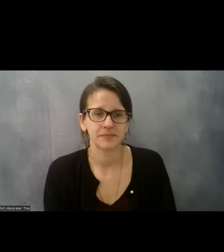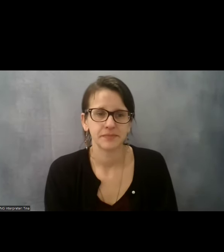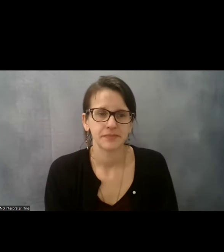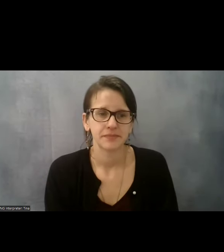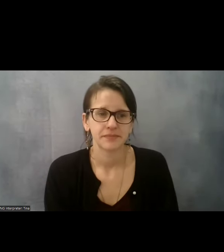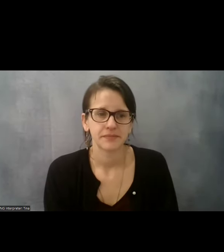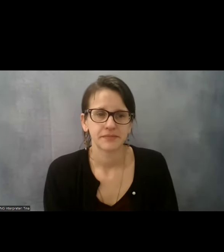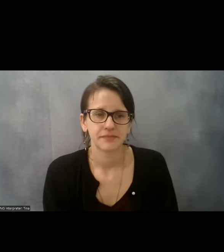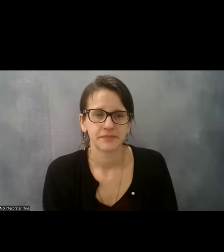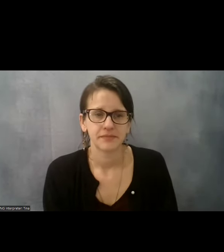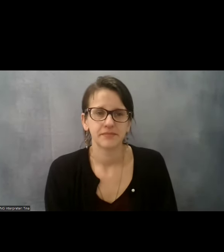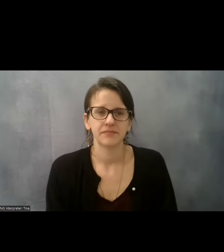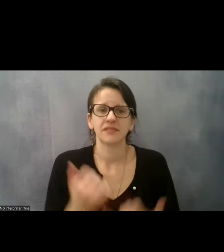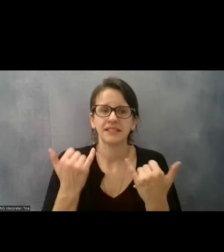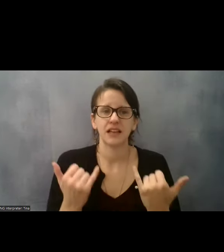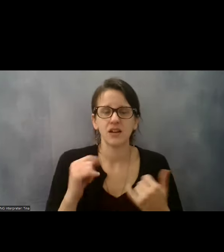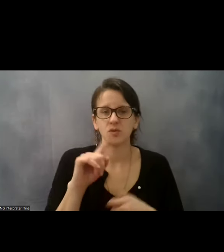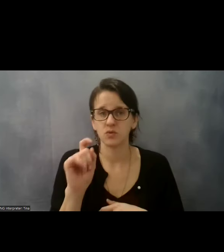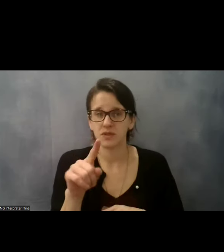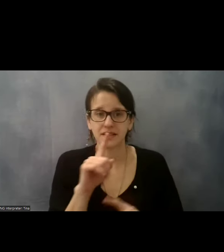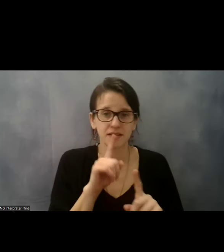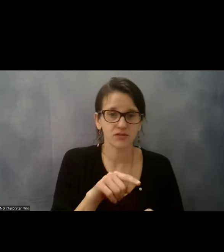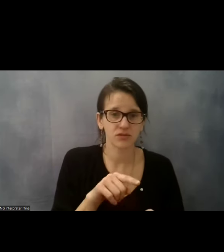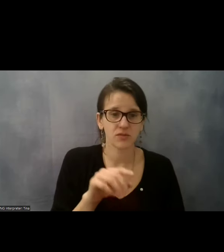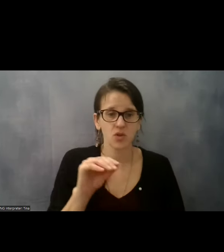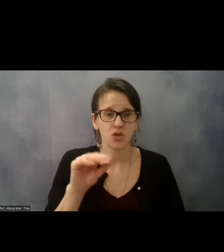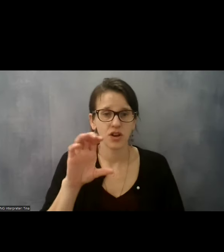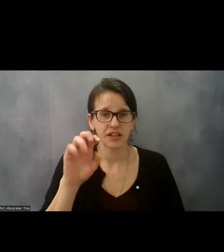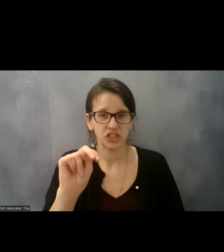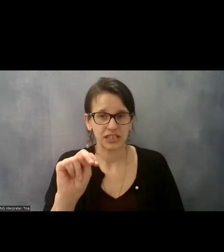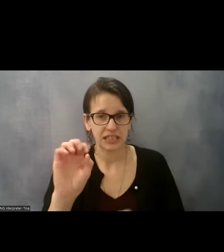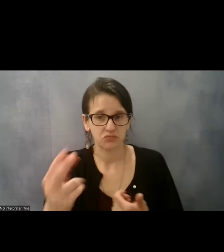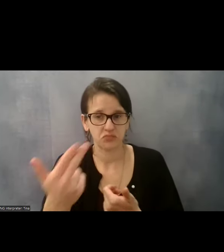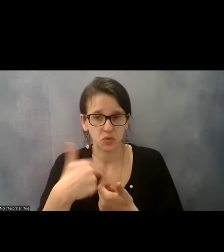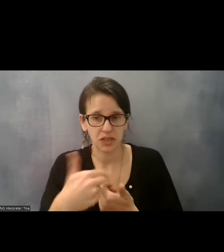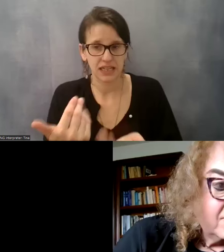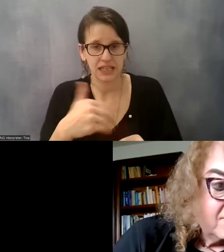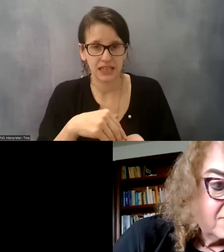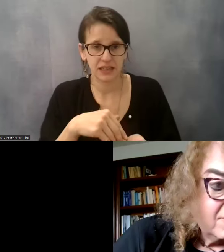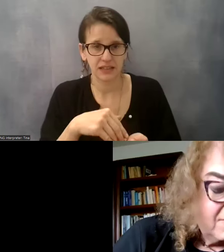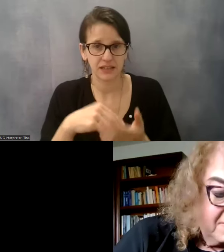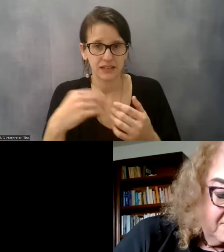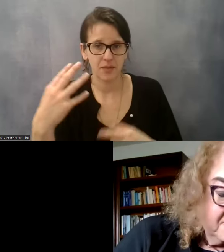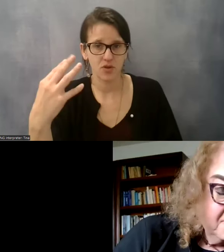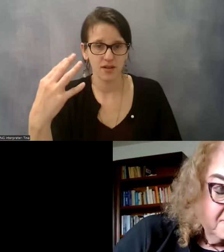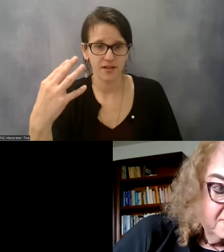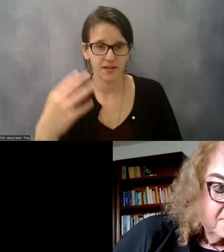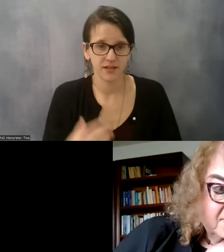Let's get into some Q&A. Ocean, if you're able to join us back on camera.